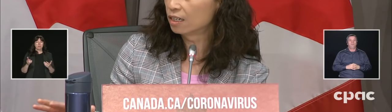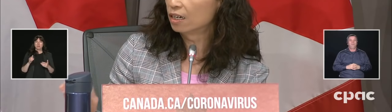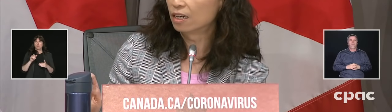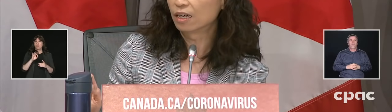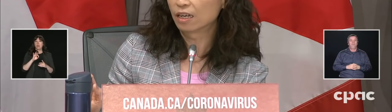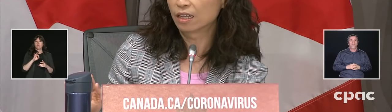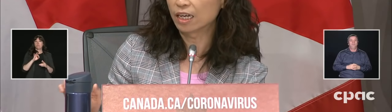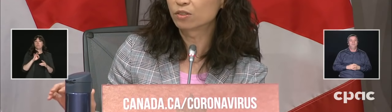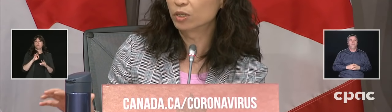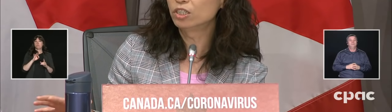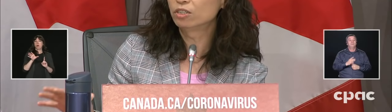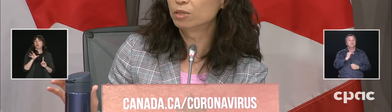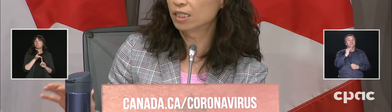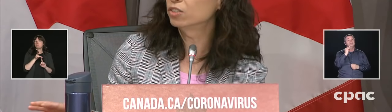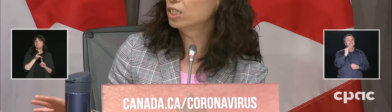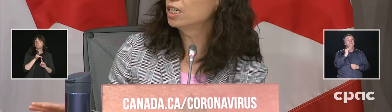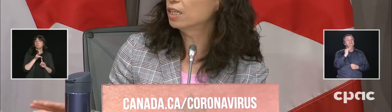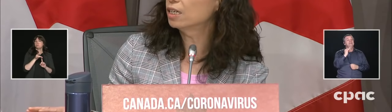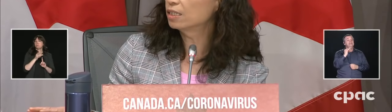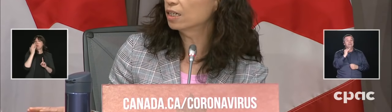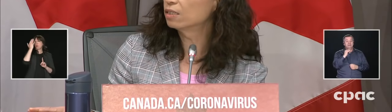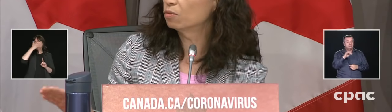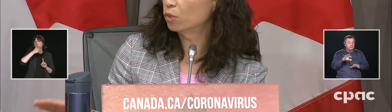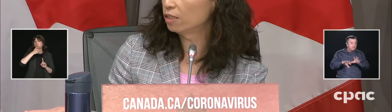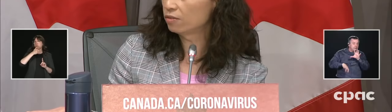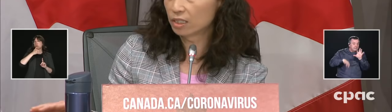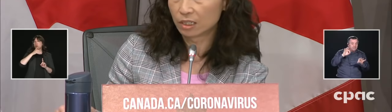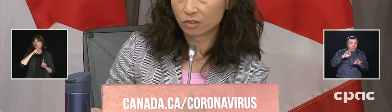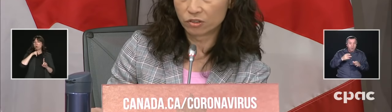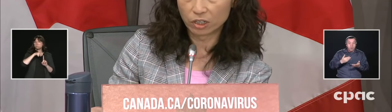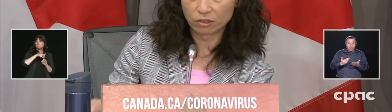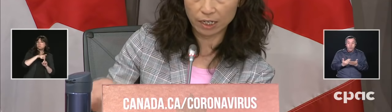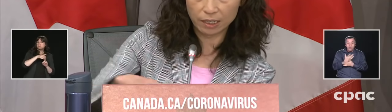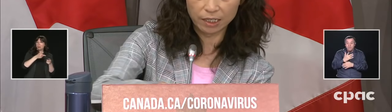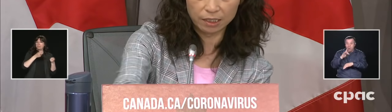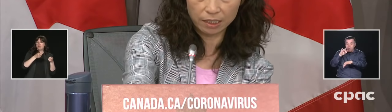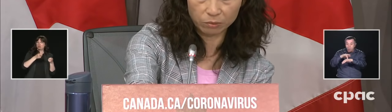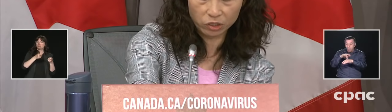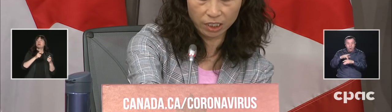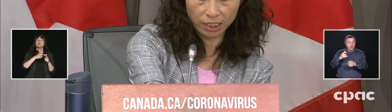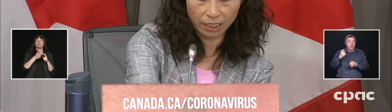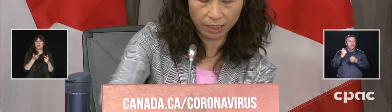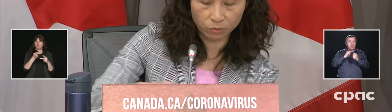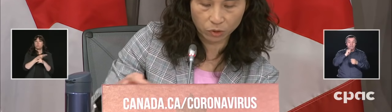fast, that's when you could potentially get that second wave. So I think